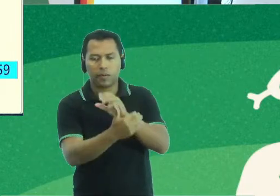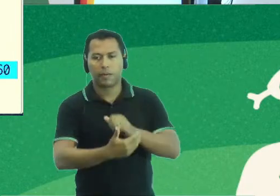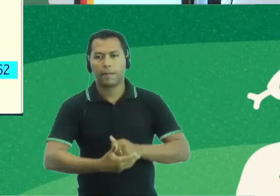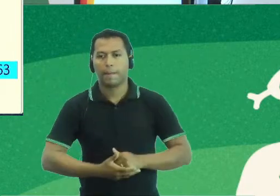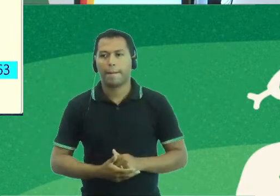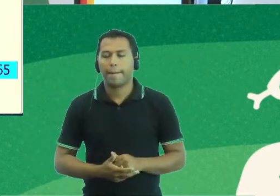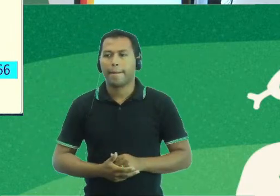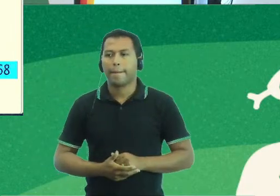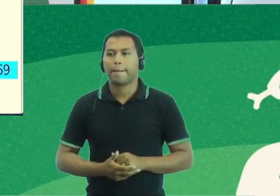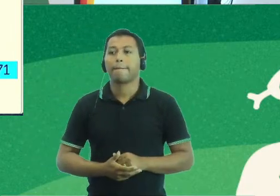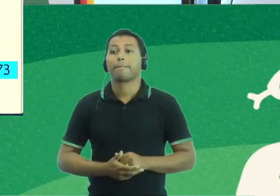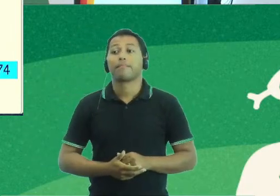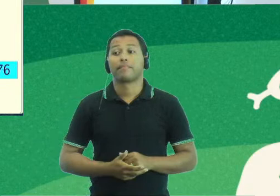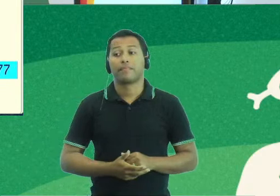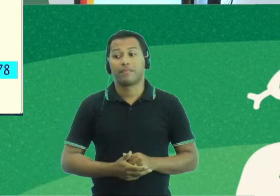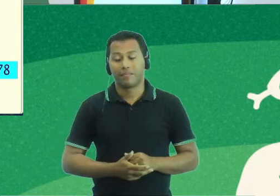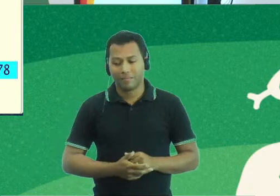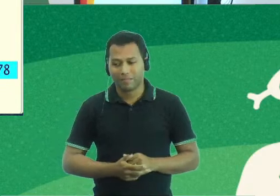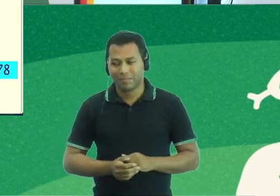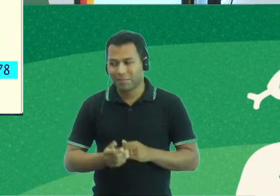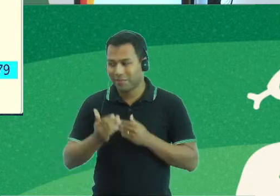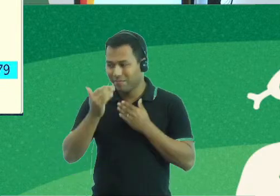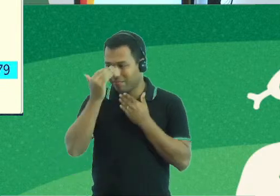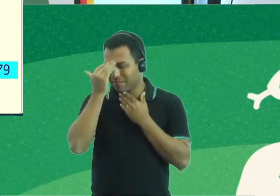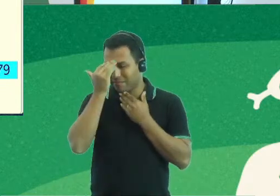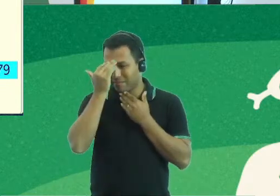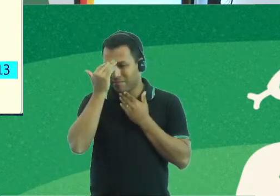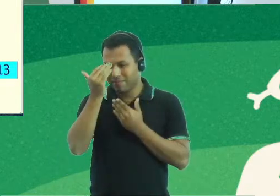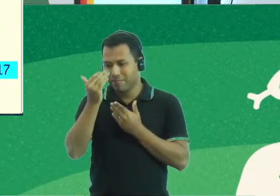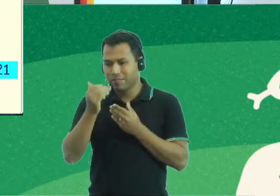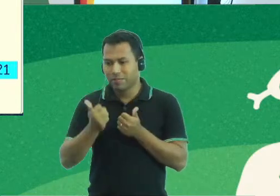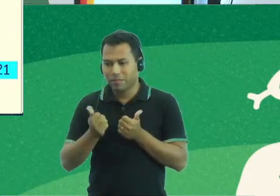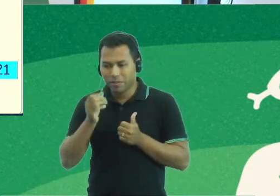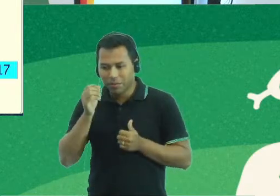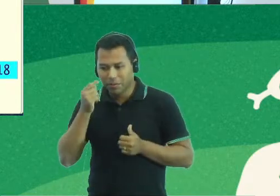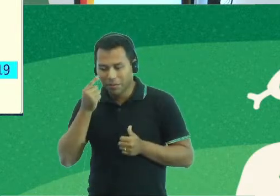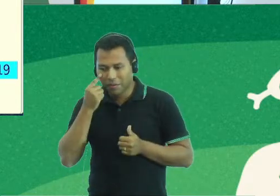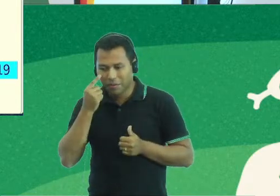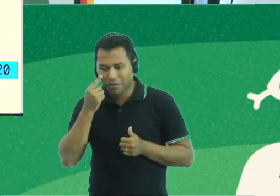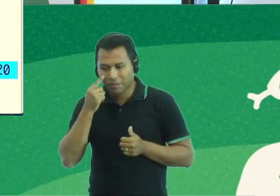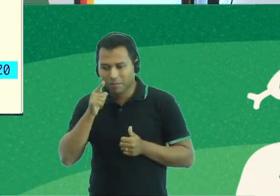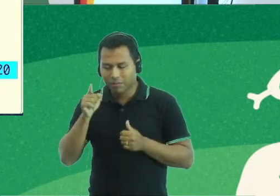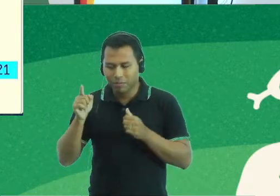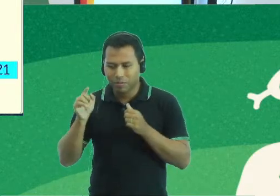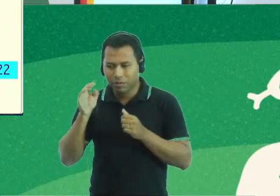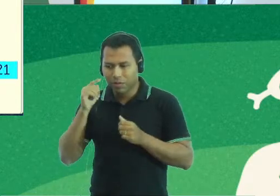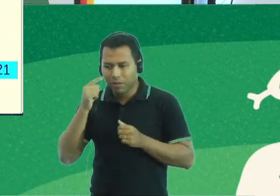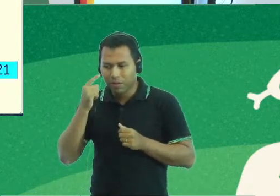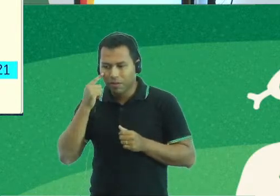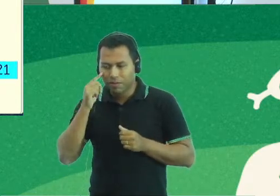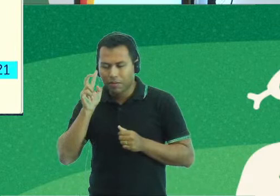thank you for joining my demo. And the text will be,